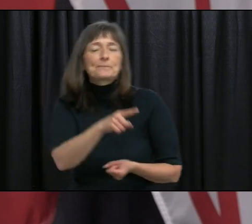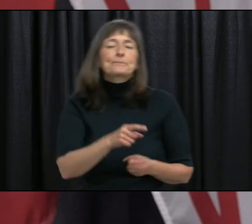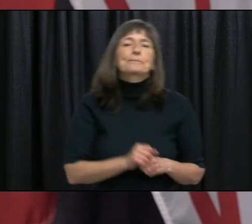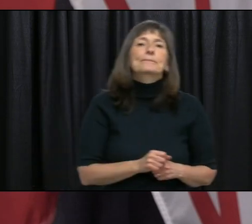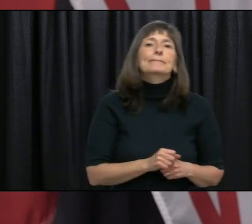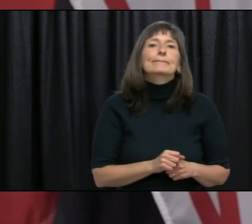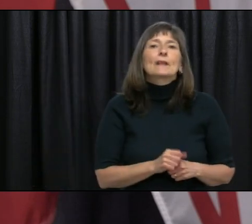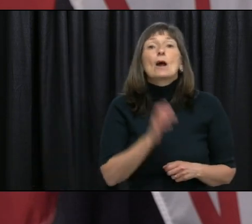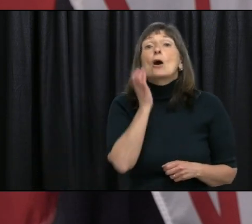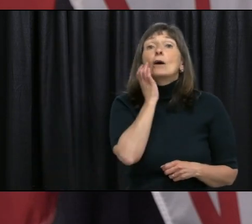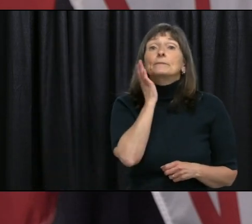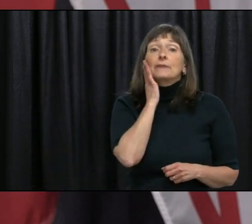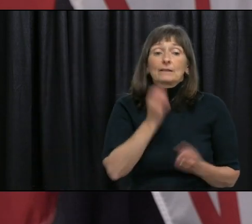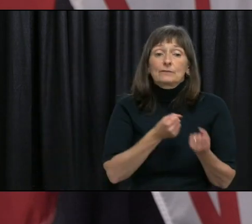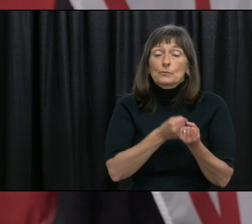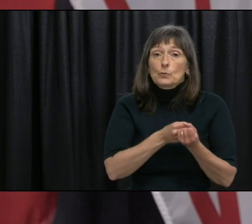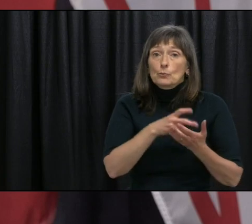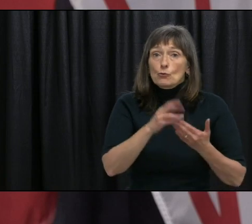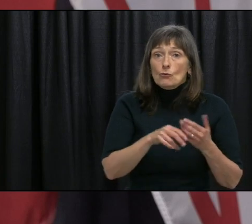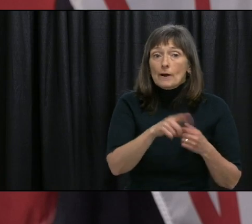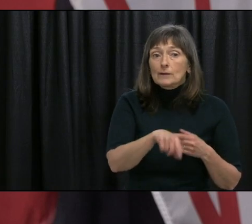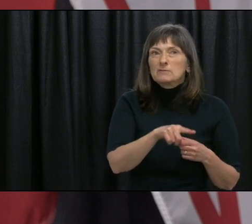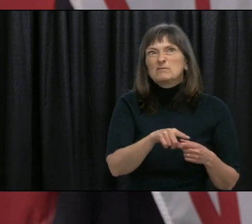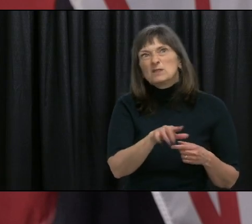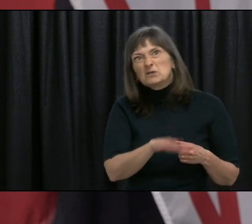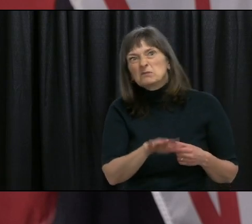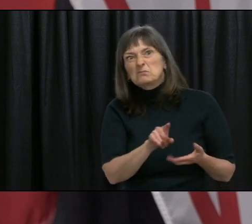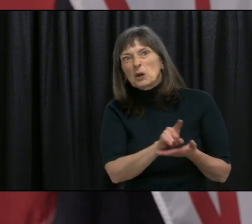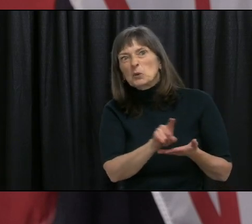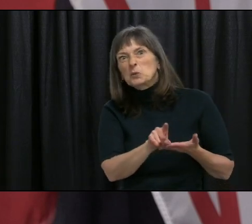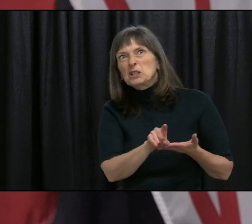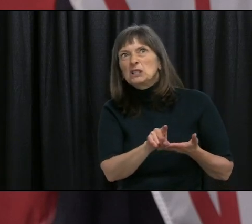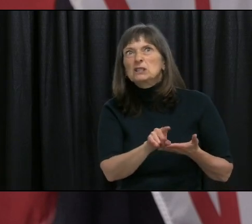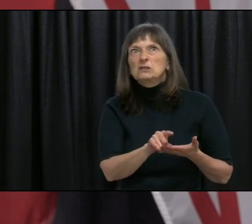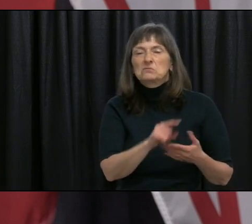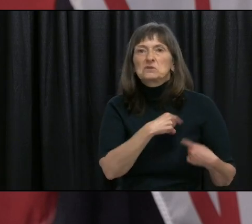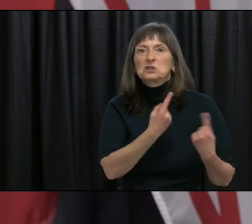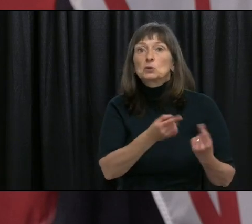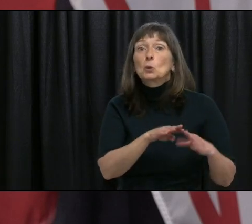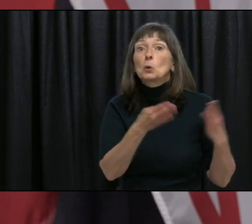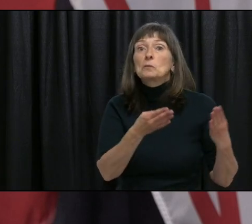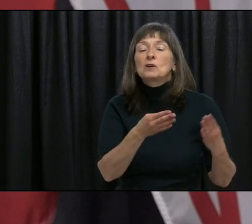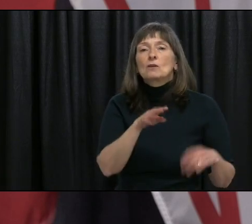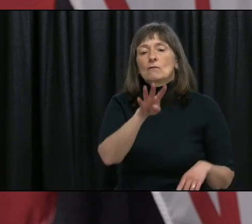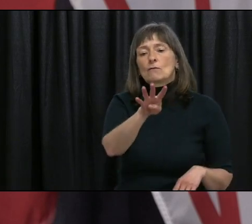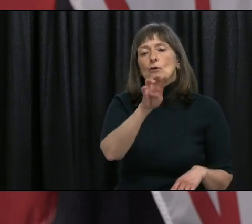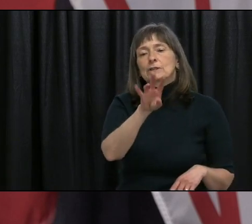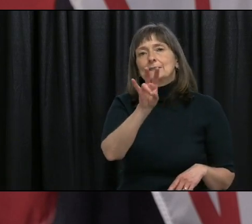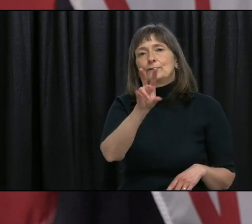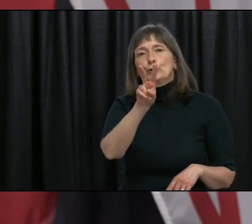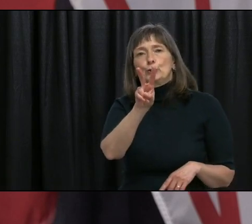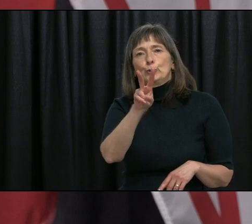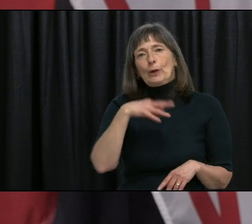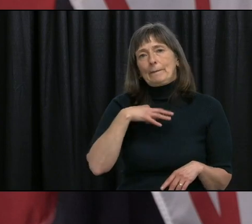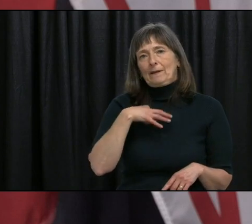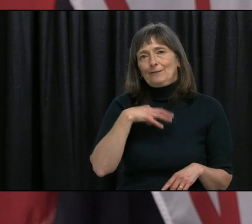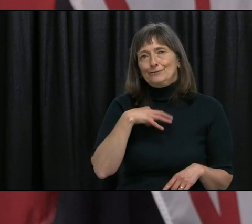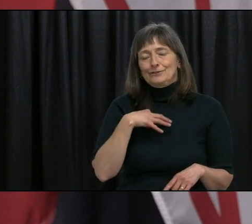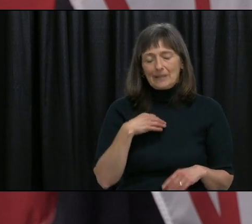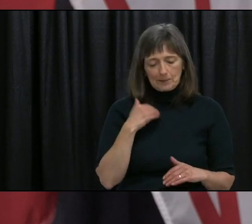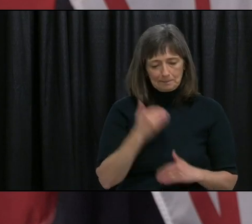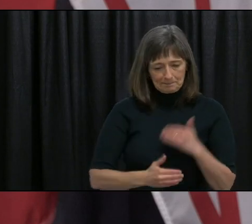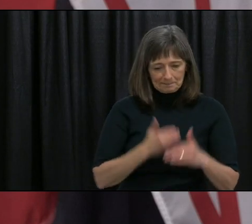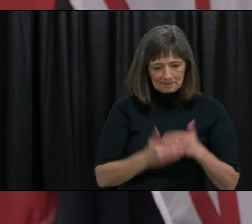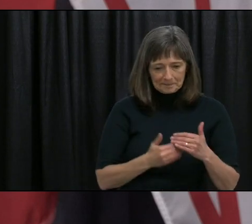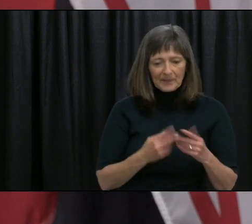that I just mentioned already has had some, in about a week now, from 472 applications, and they're working away there,